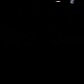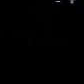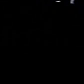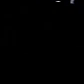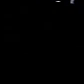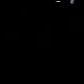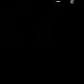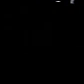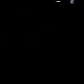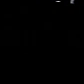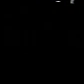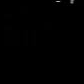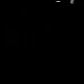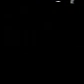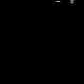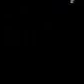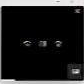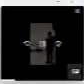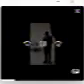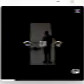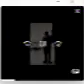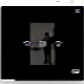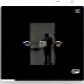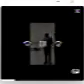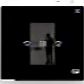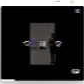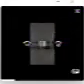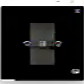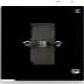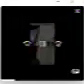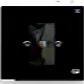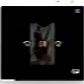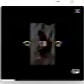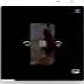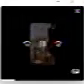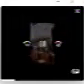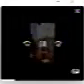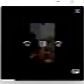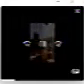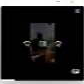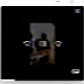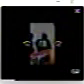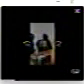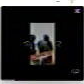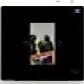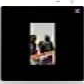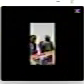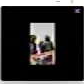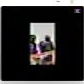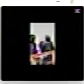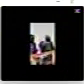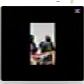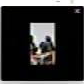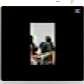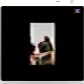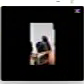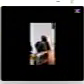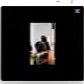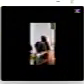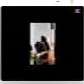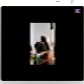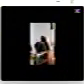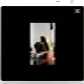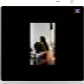them. Let's know that this is of the devil. Then you know, if you know this is of the